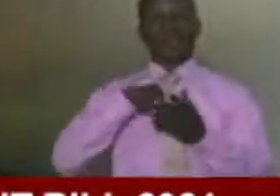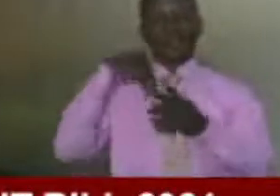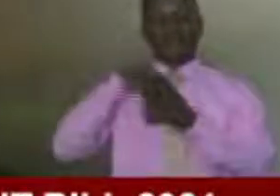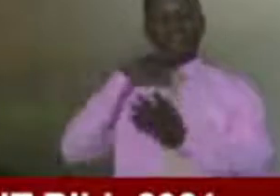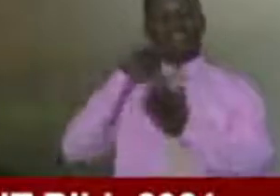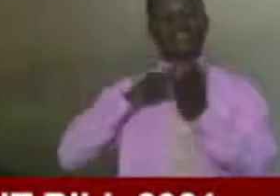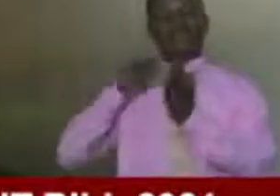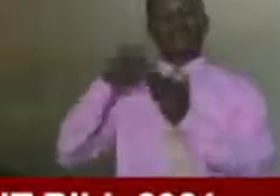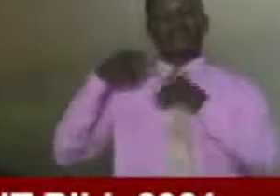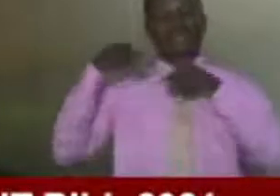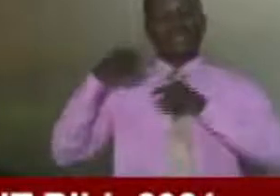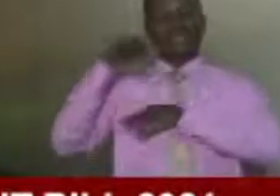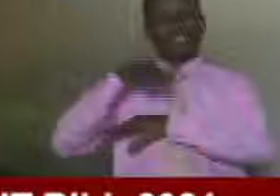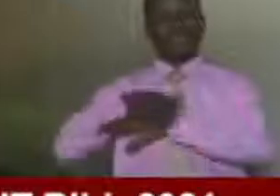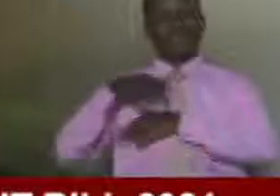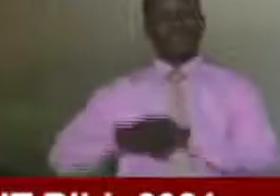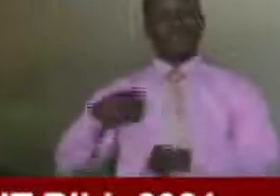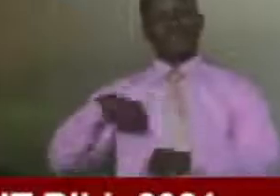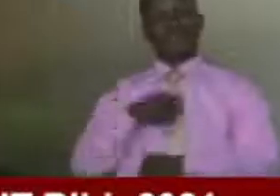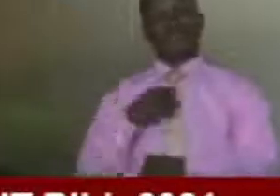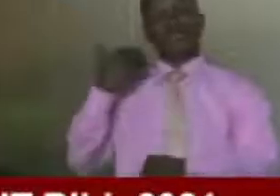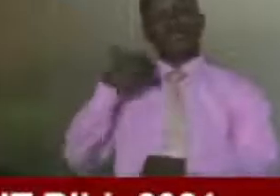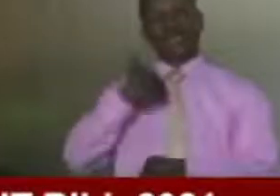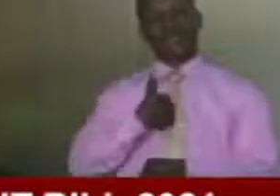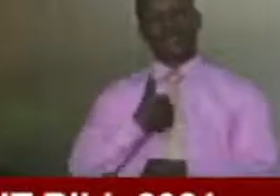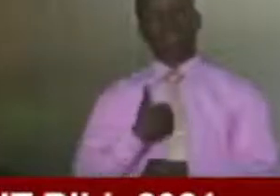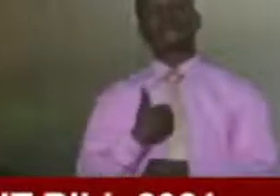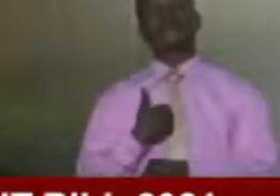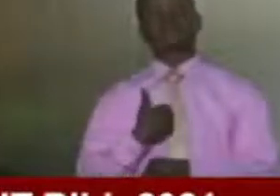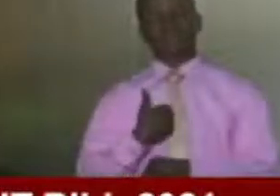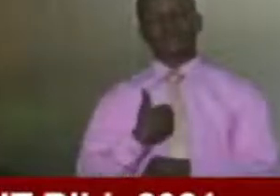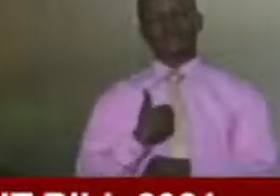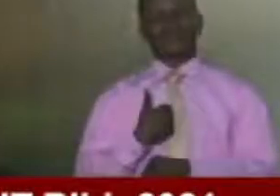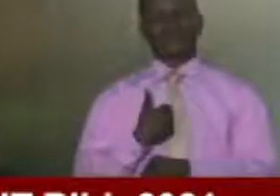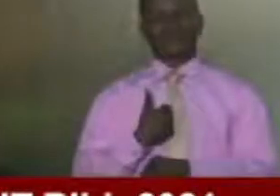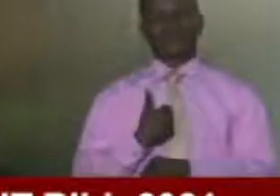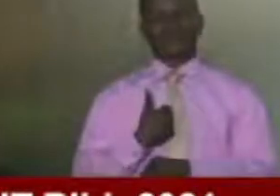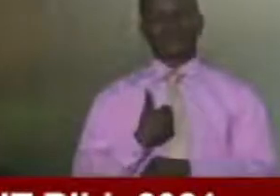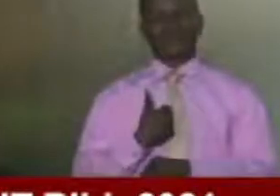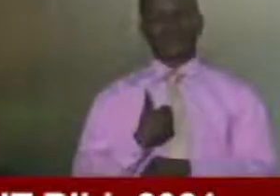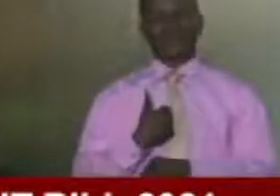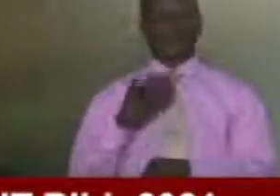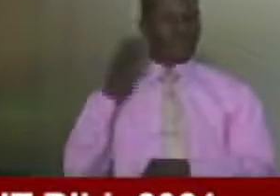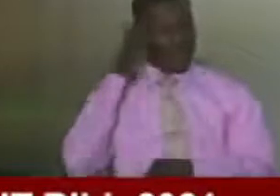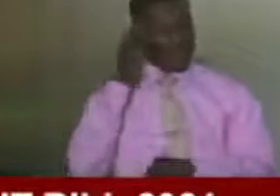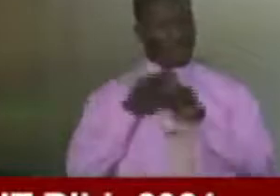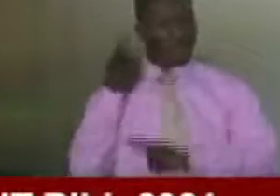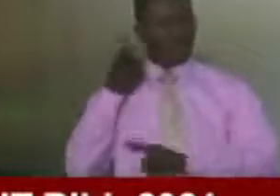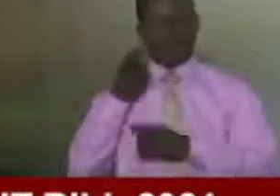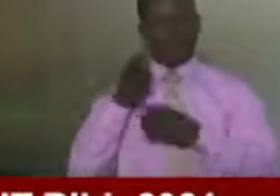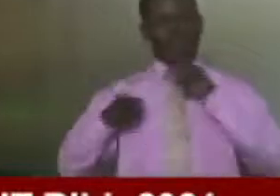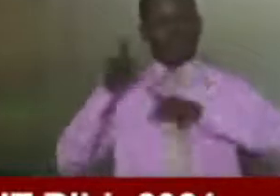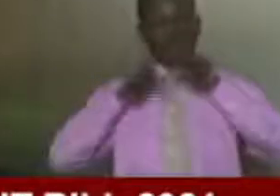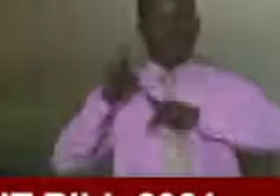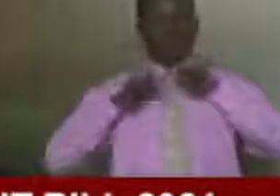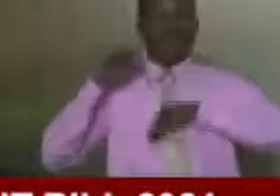this evening. We have heard words being used by, you know, people